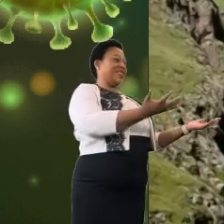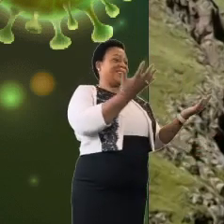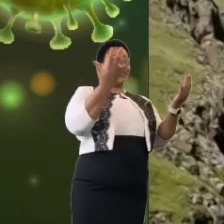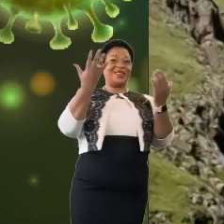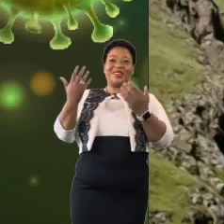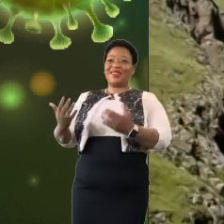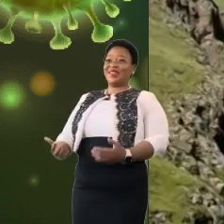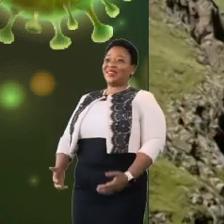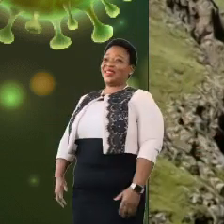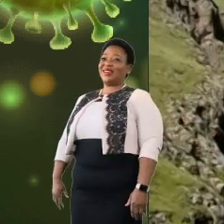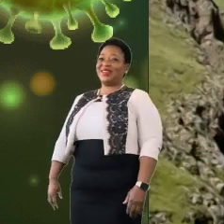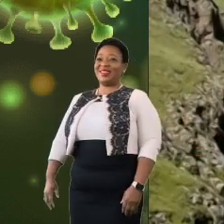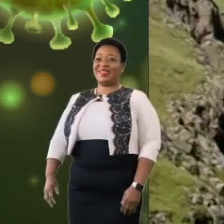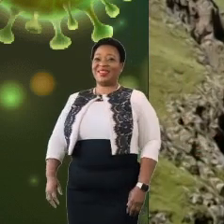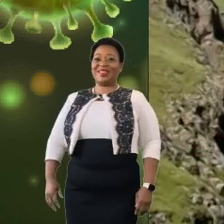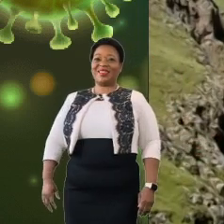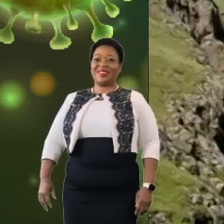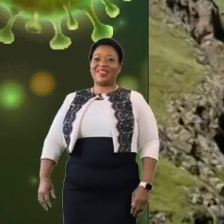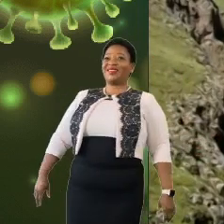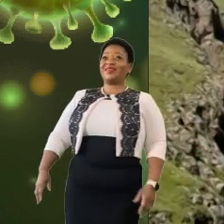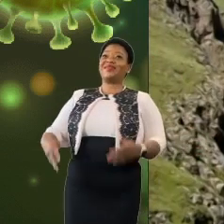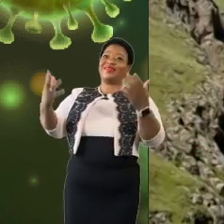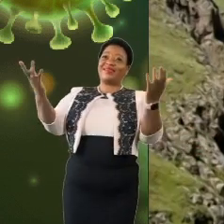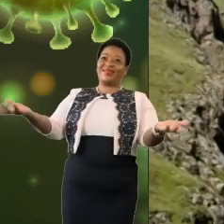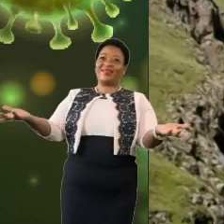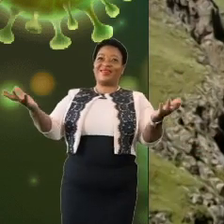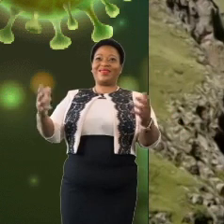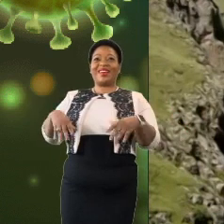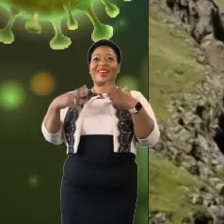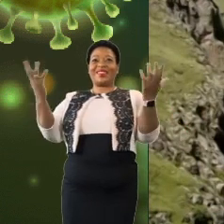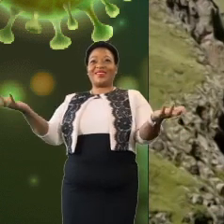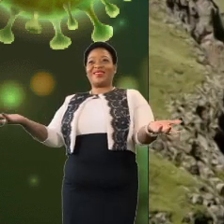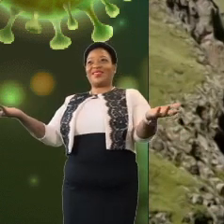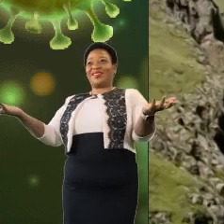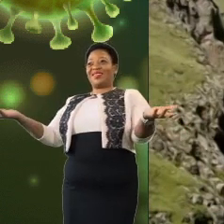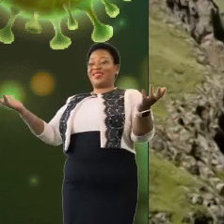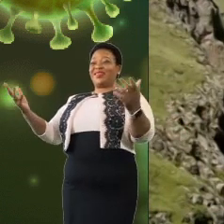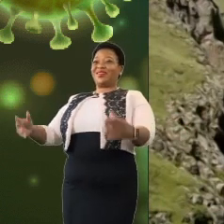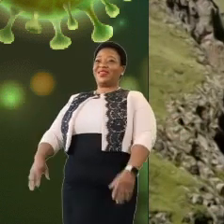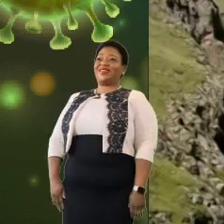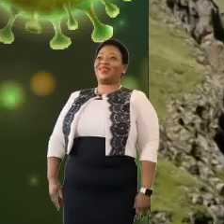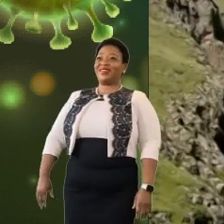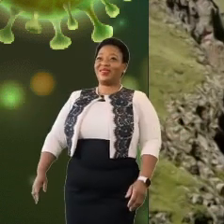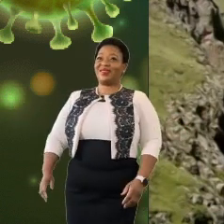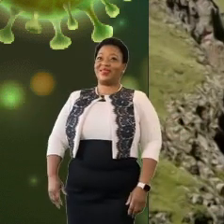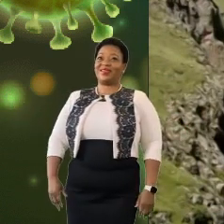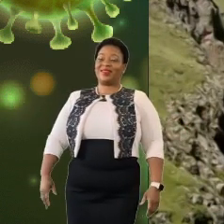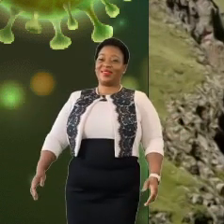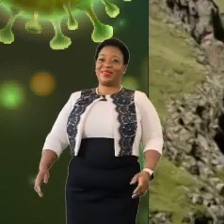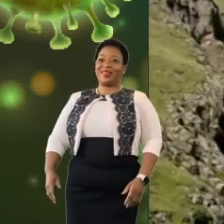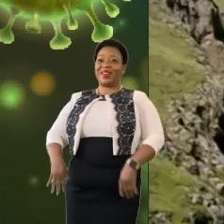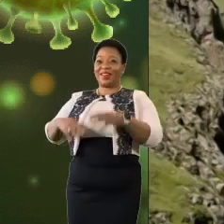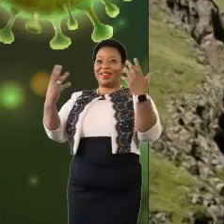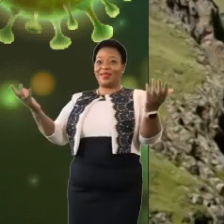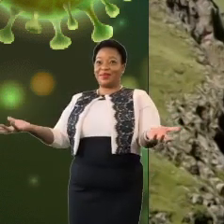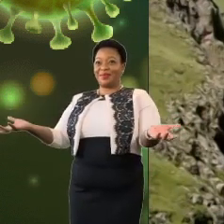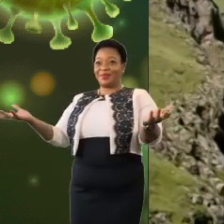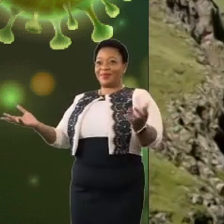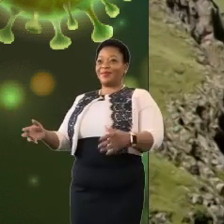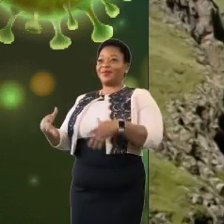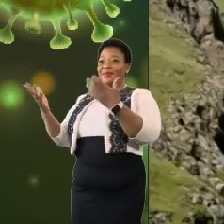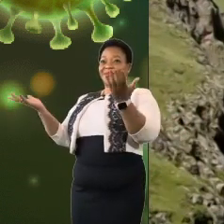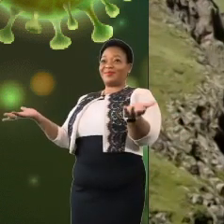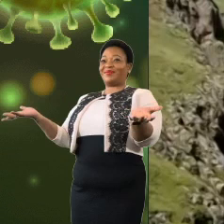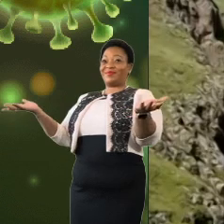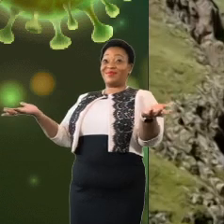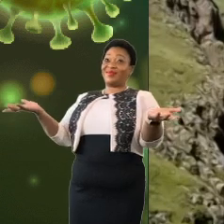start with the document? I hope you've received the copy that I did send out, and we would love